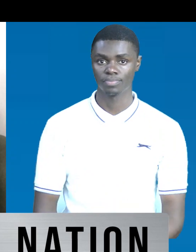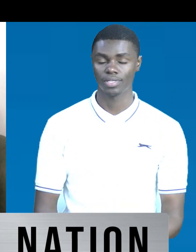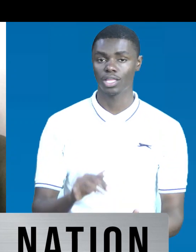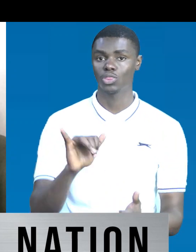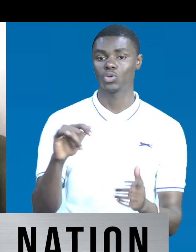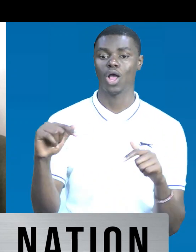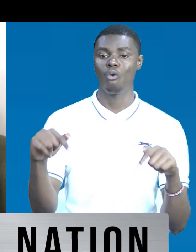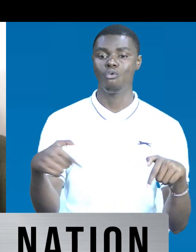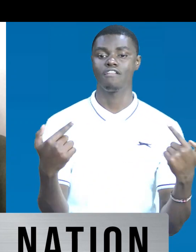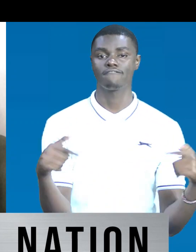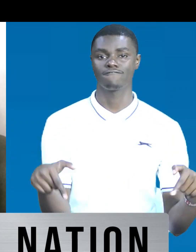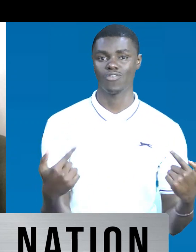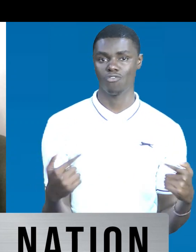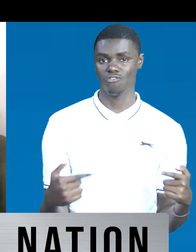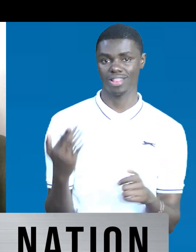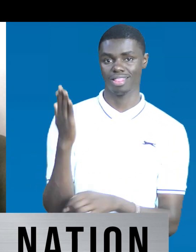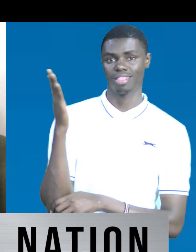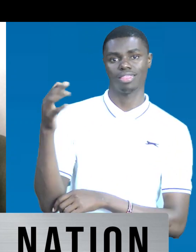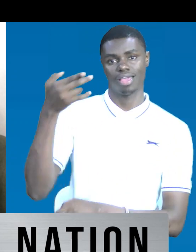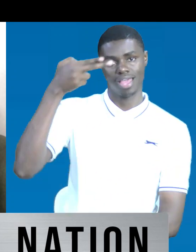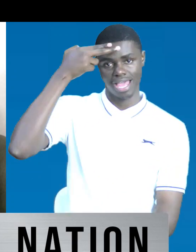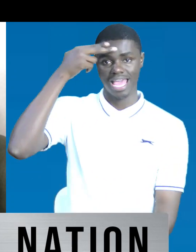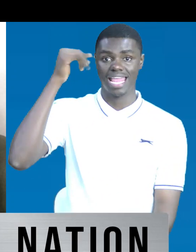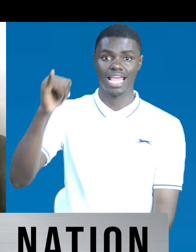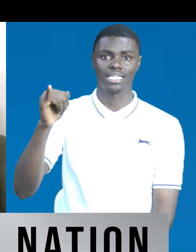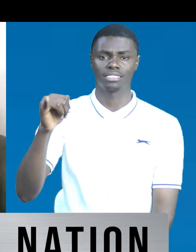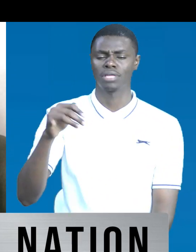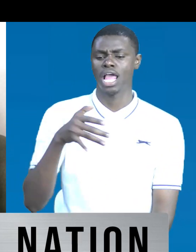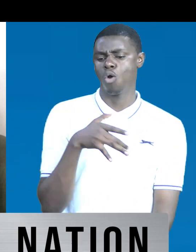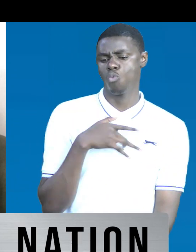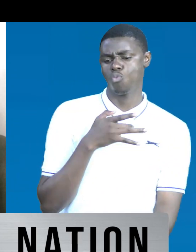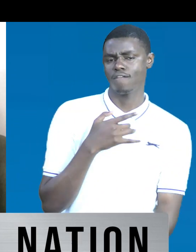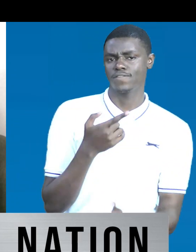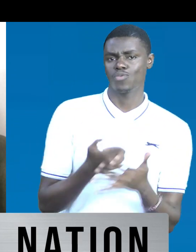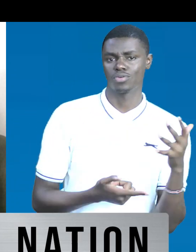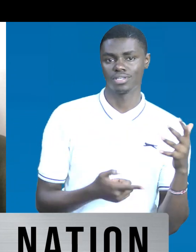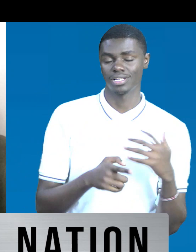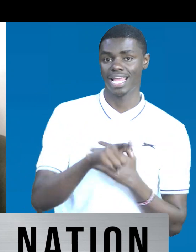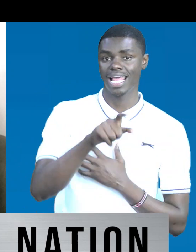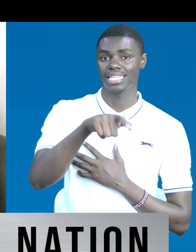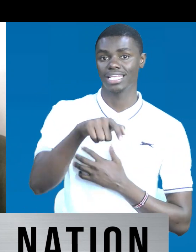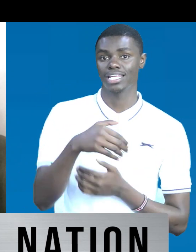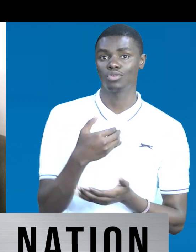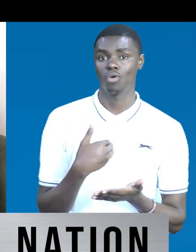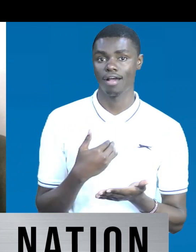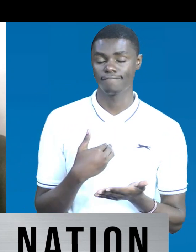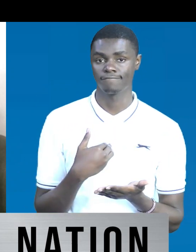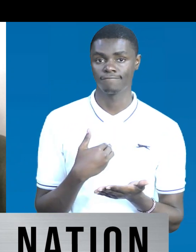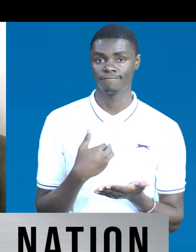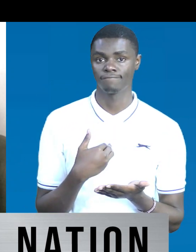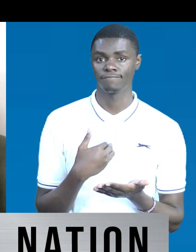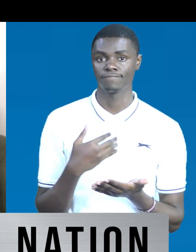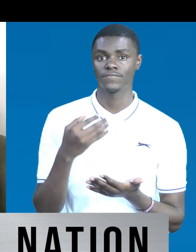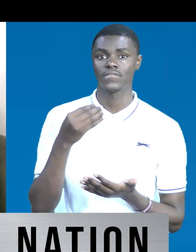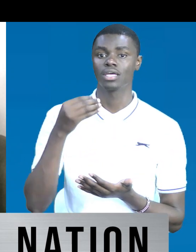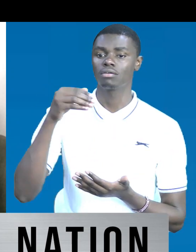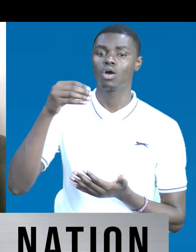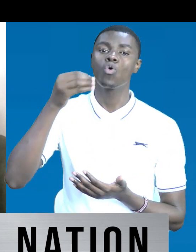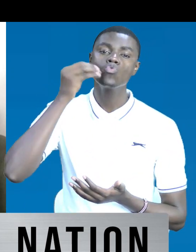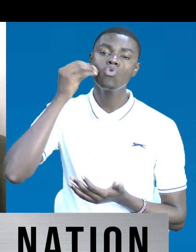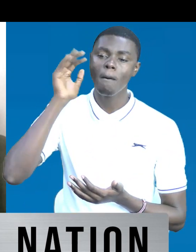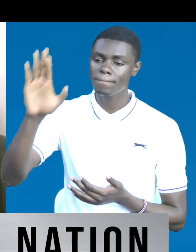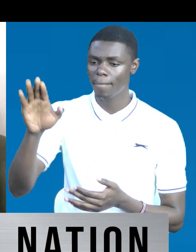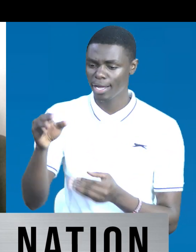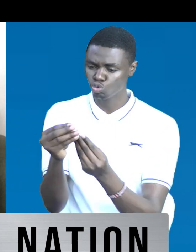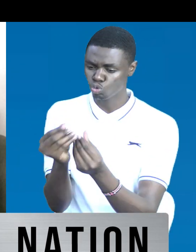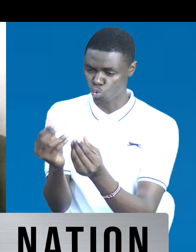conflict that already is in Haiti. To them, they felt that they need to have homegrown solutions,